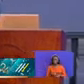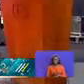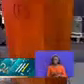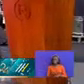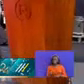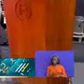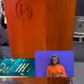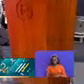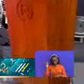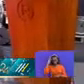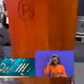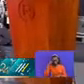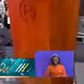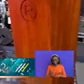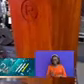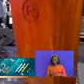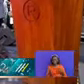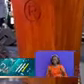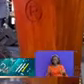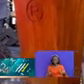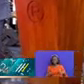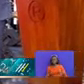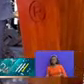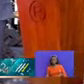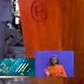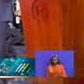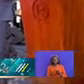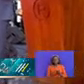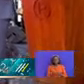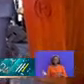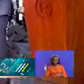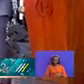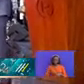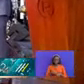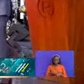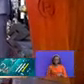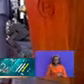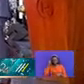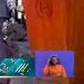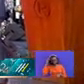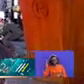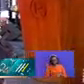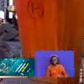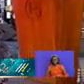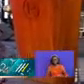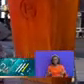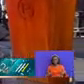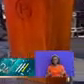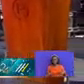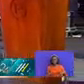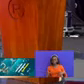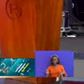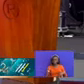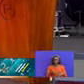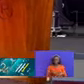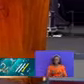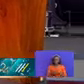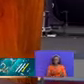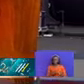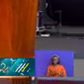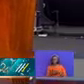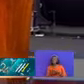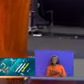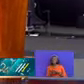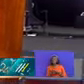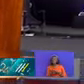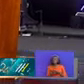scripture and put black people as men that were ordained to be slaves and the Bible was used for slave trade we can't run away from what